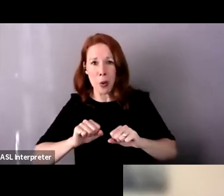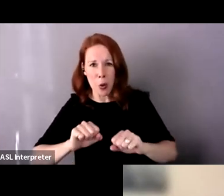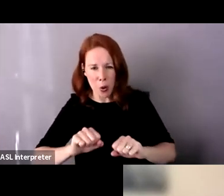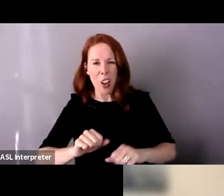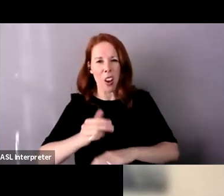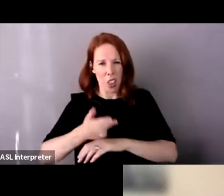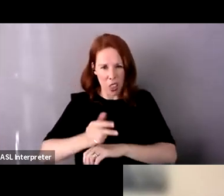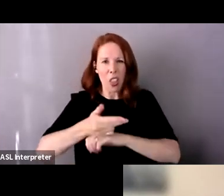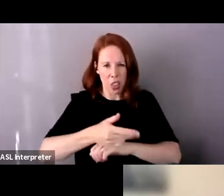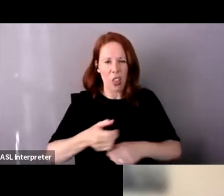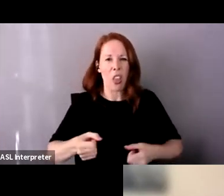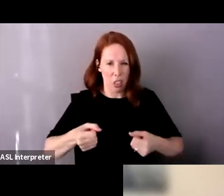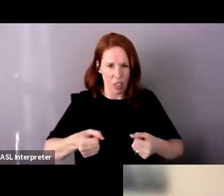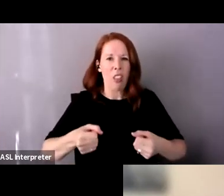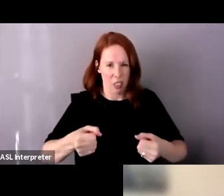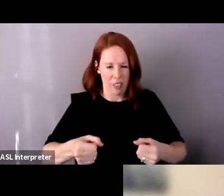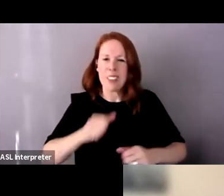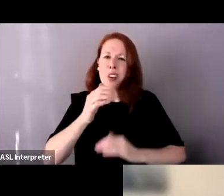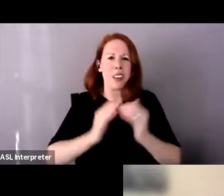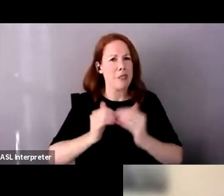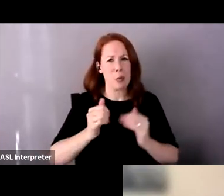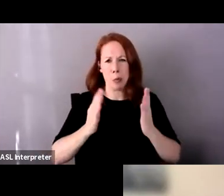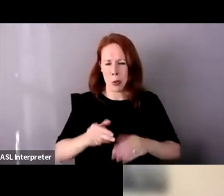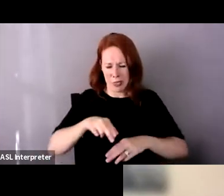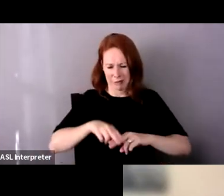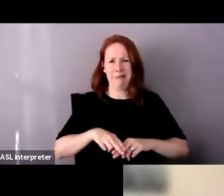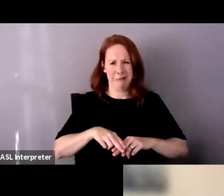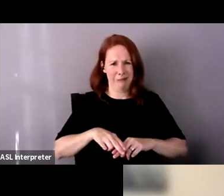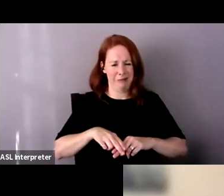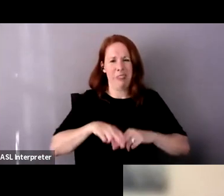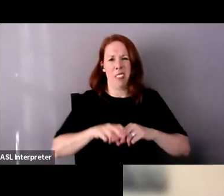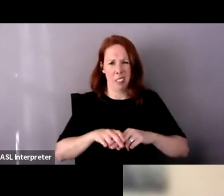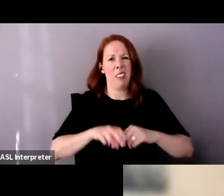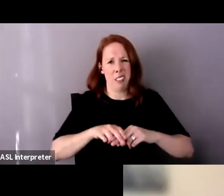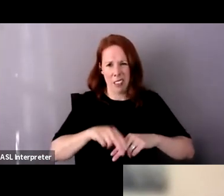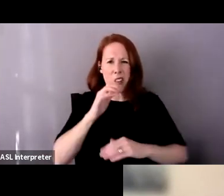rough and difficult and must be very uncomfortable for the person in the ride as well.